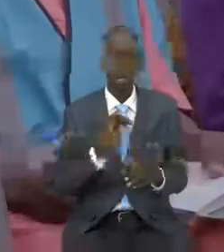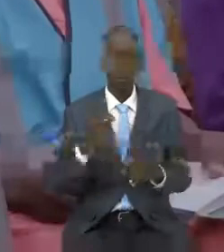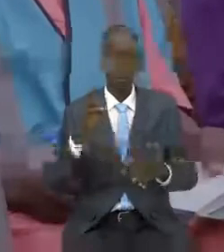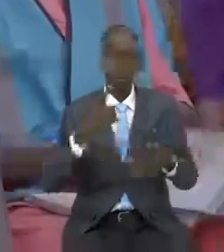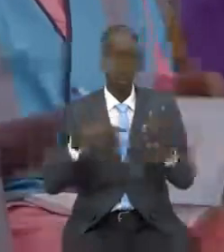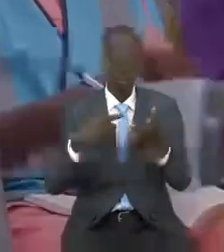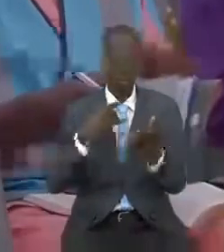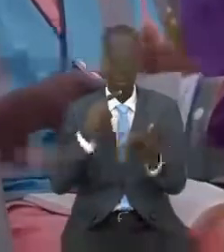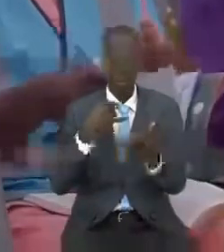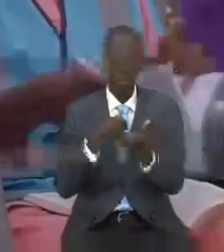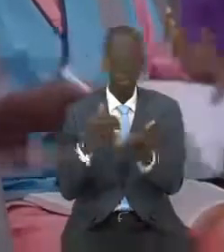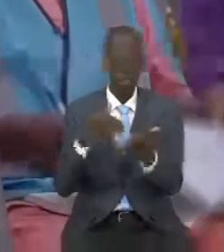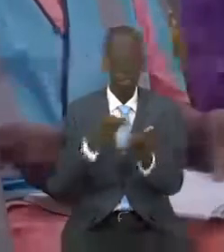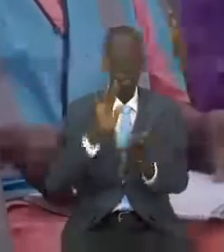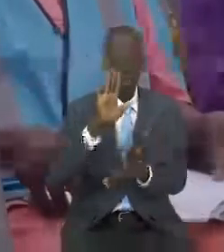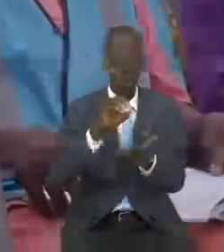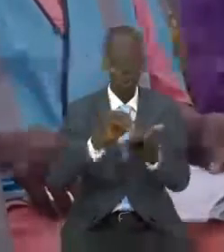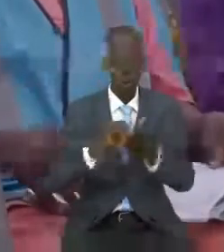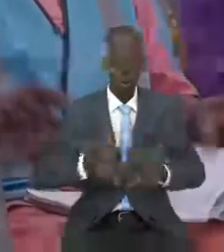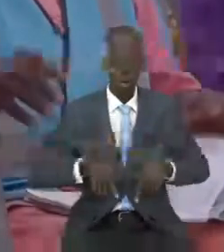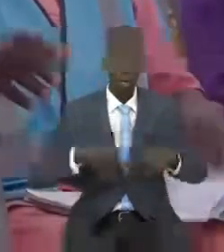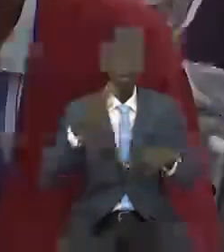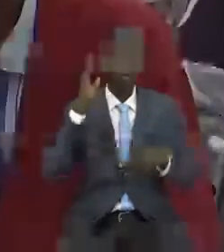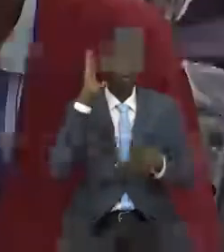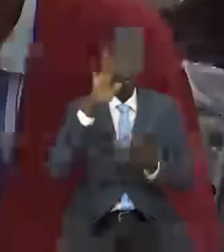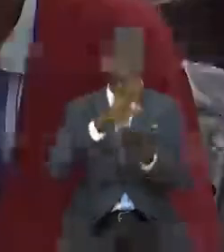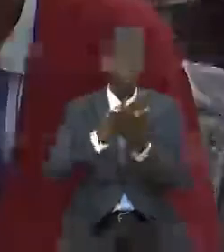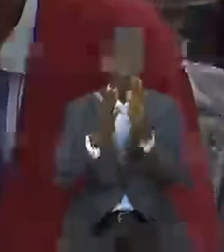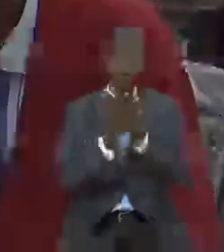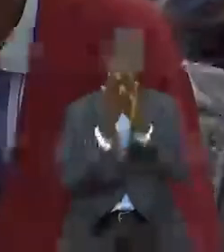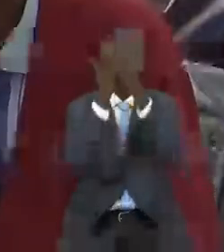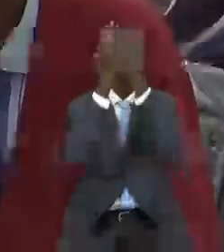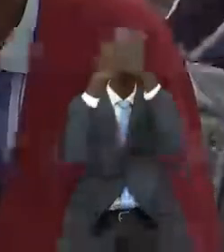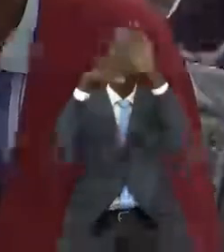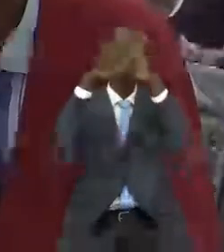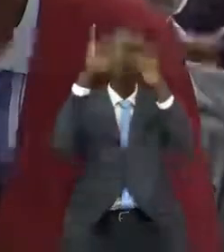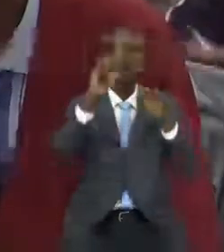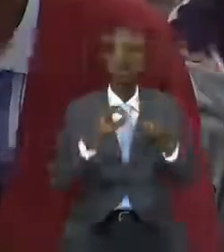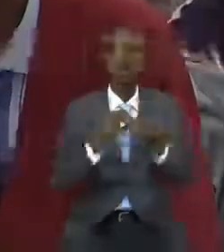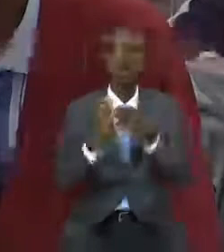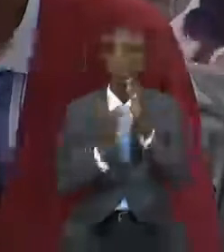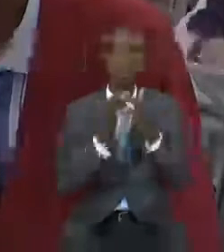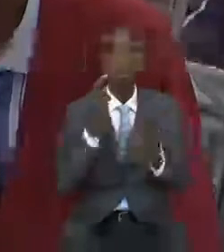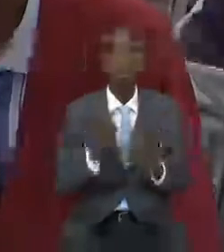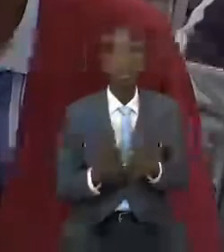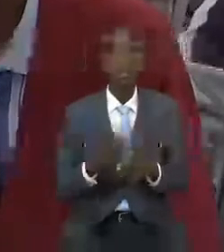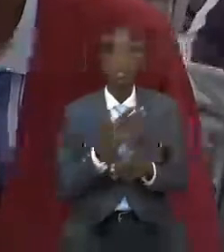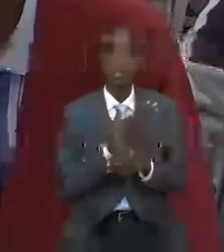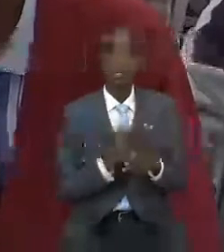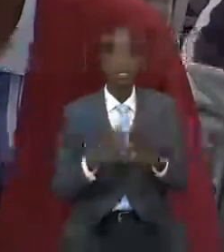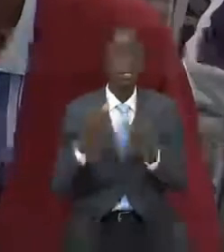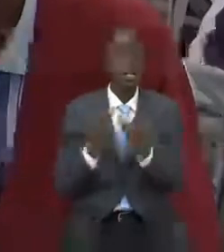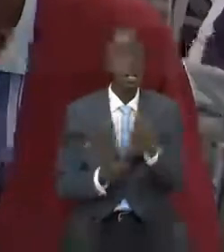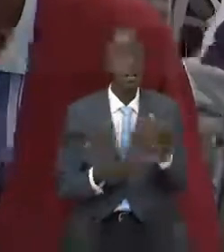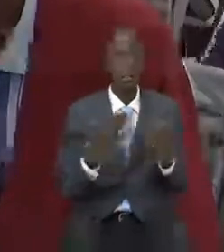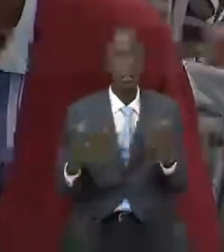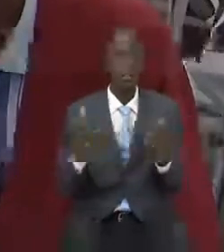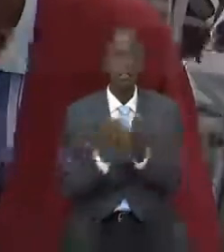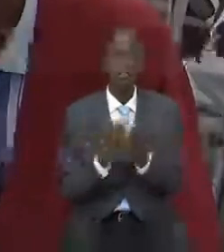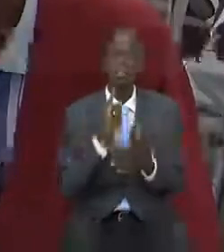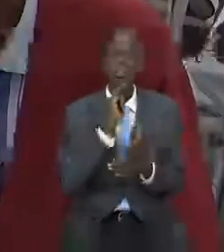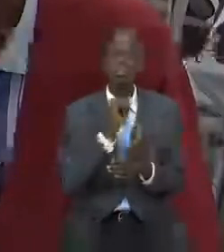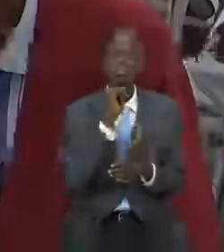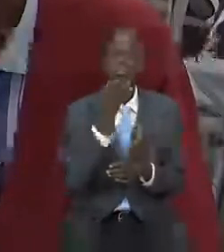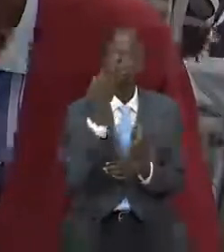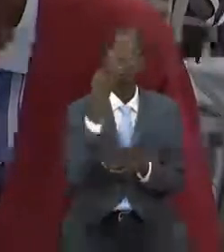own life will become heavenly. And anything that is not of heaven, the Lord